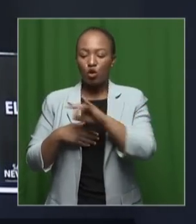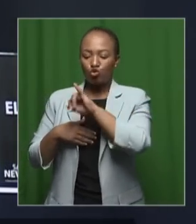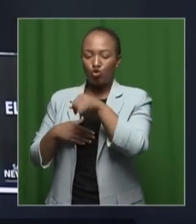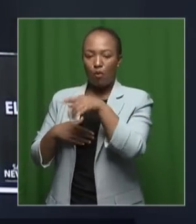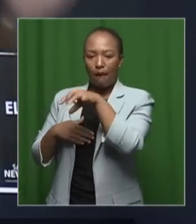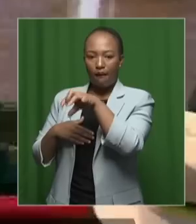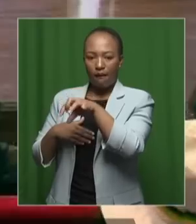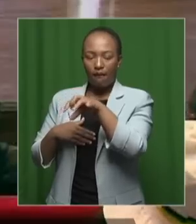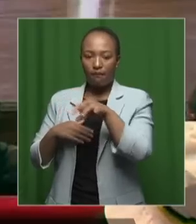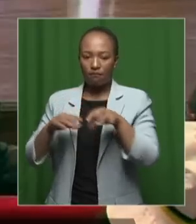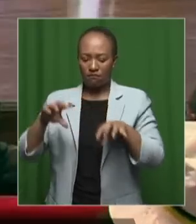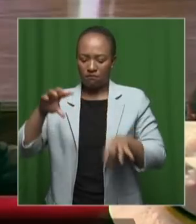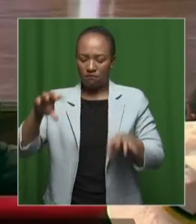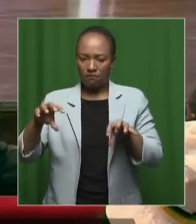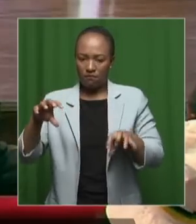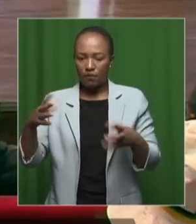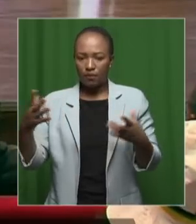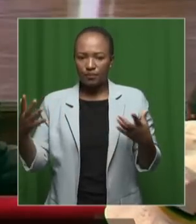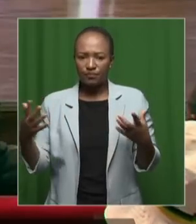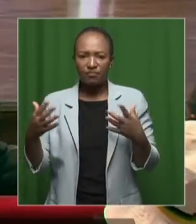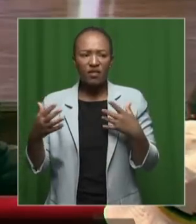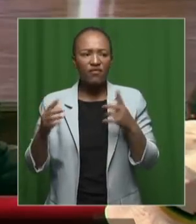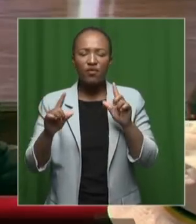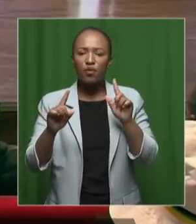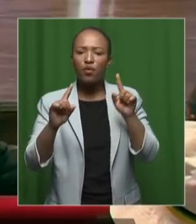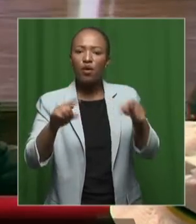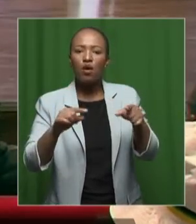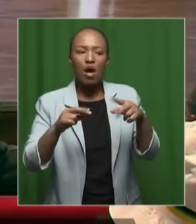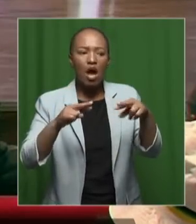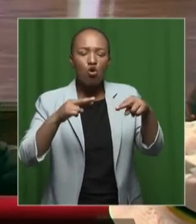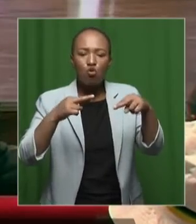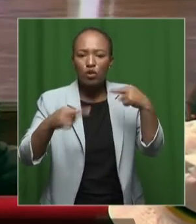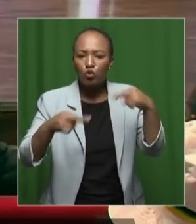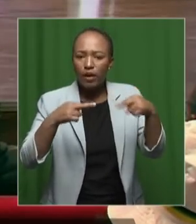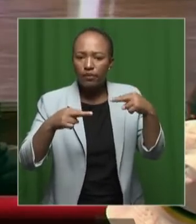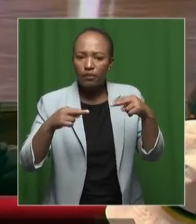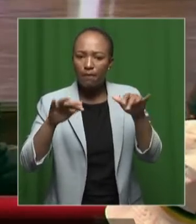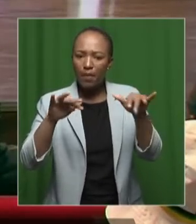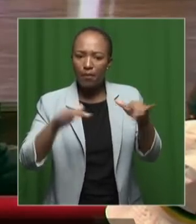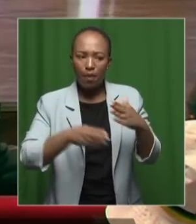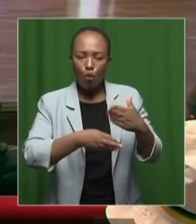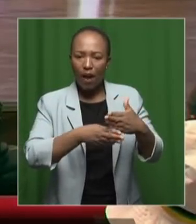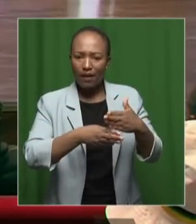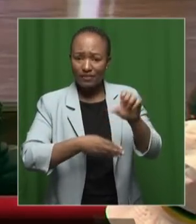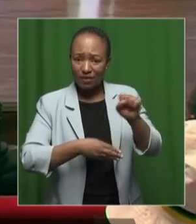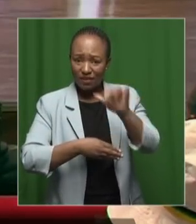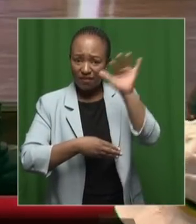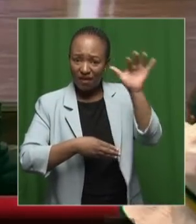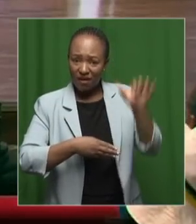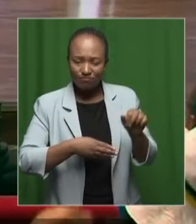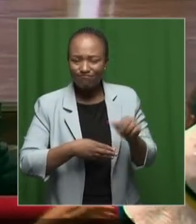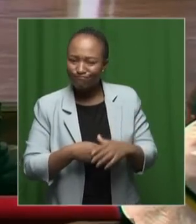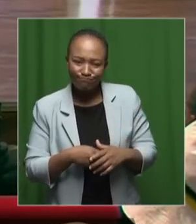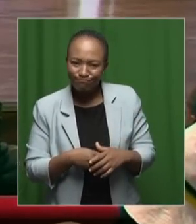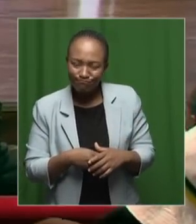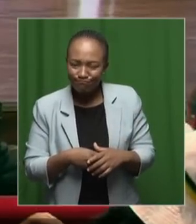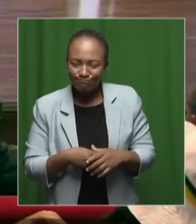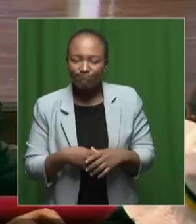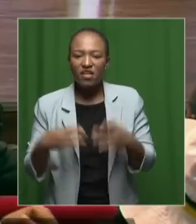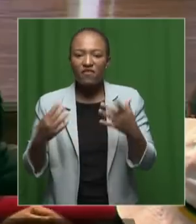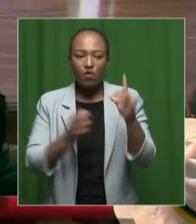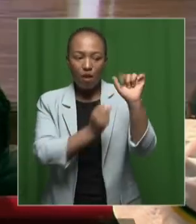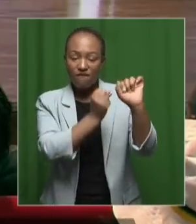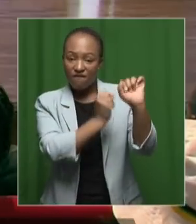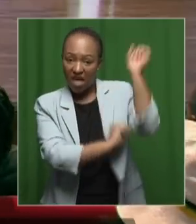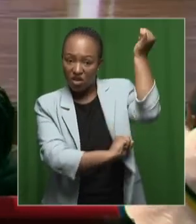hard to go to any restaurant and find a South African working there. It's very hard to go into the security industry and find a South